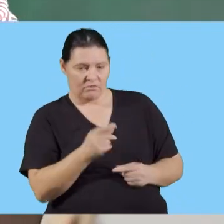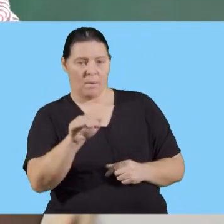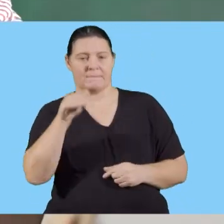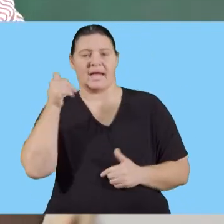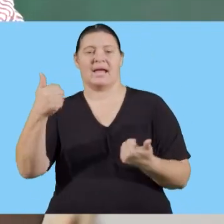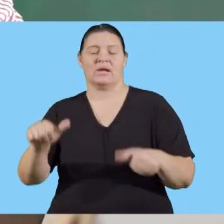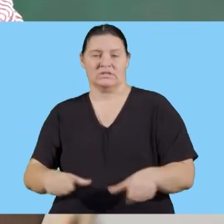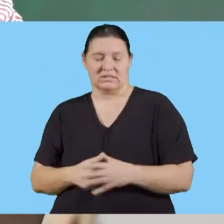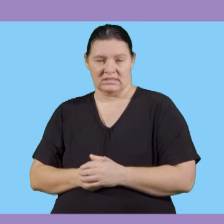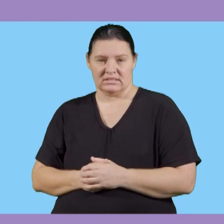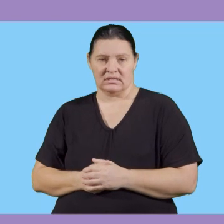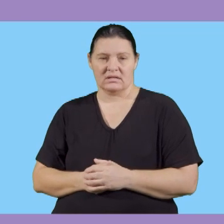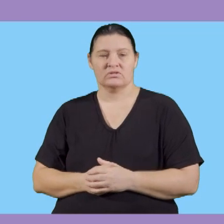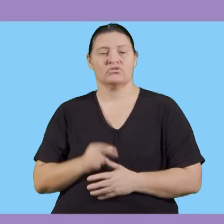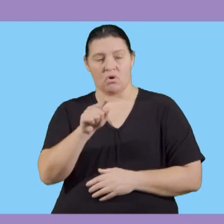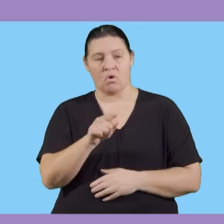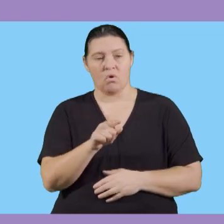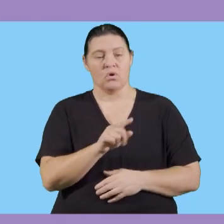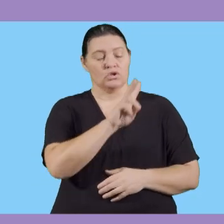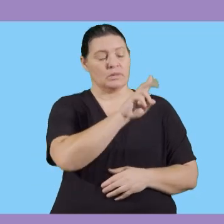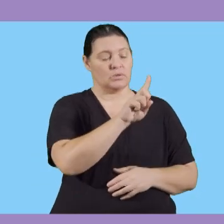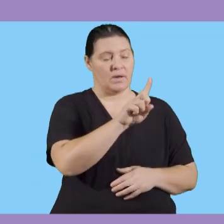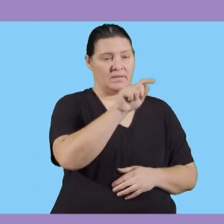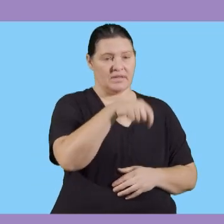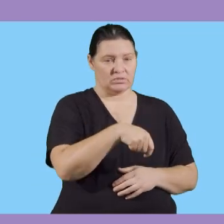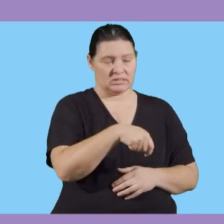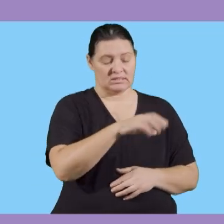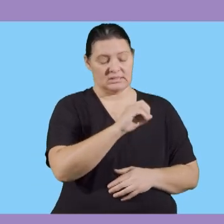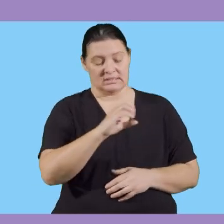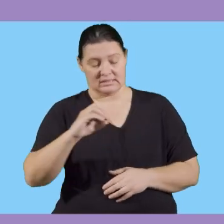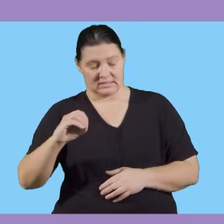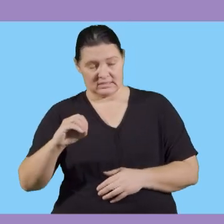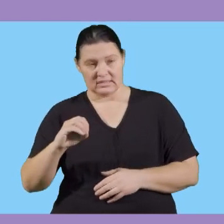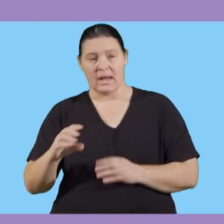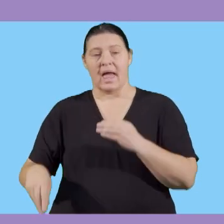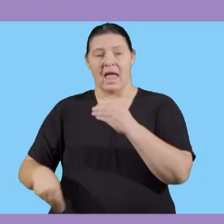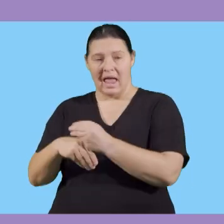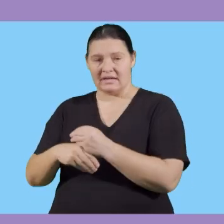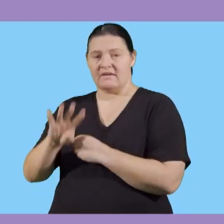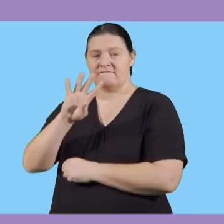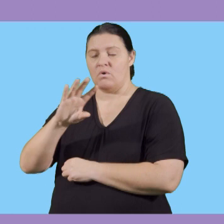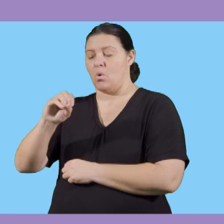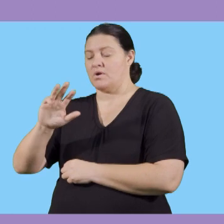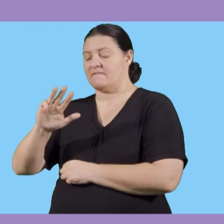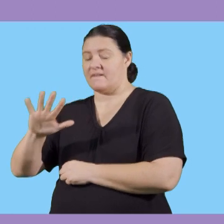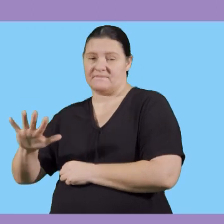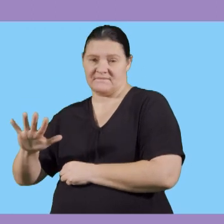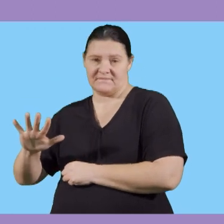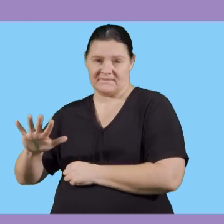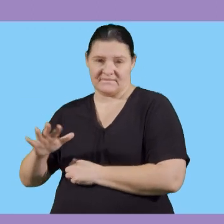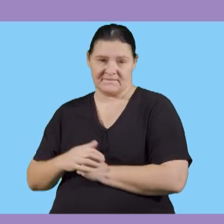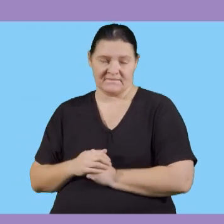bank account, we are going to take her initial 21,000 and we are going to add this